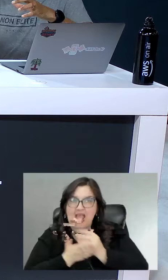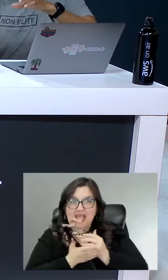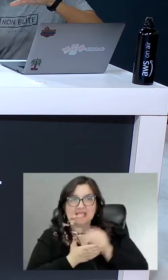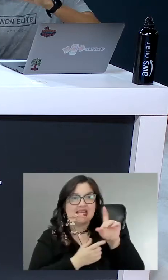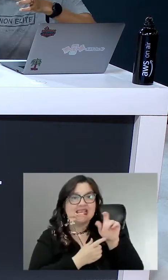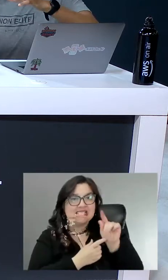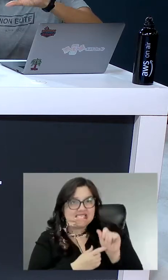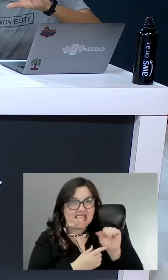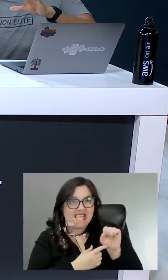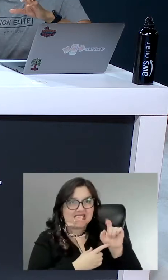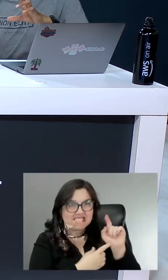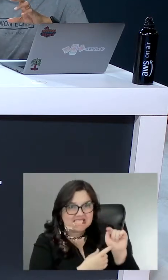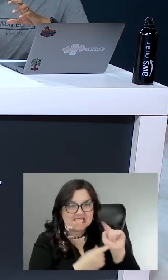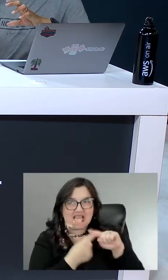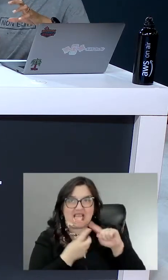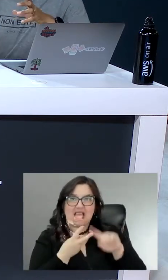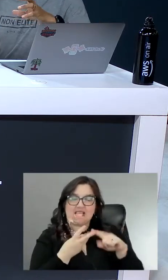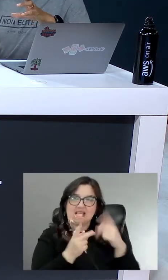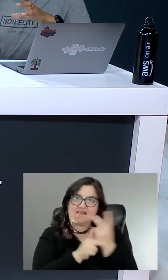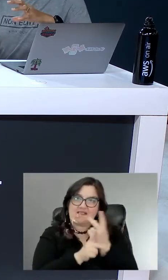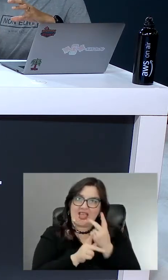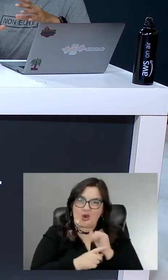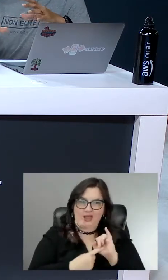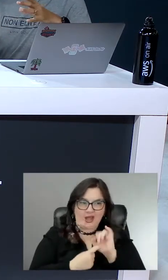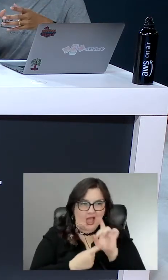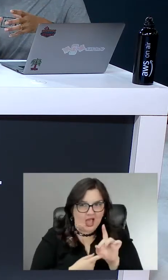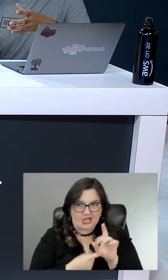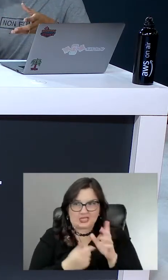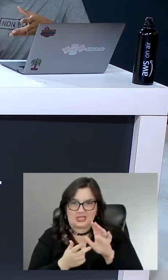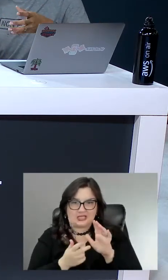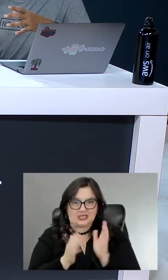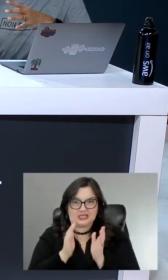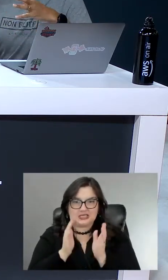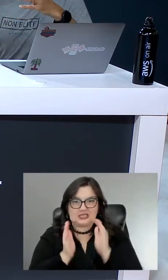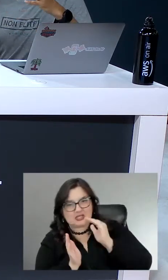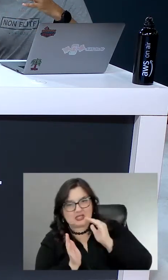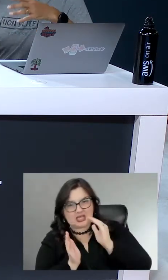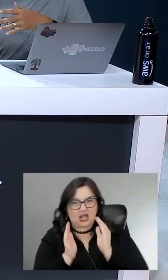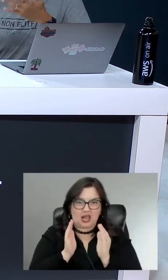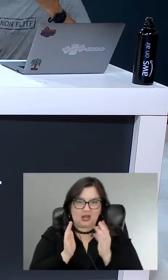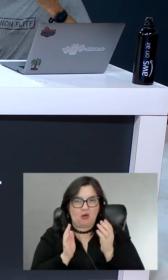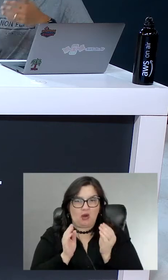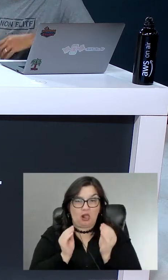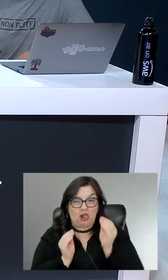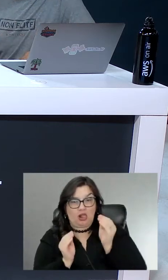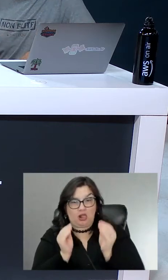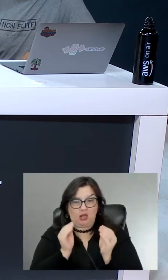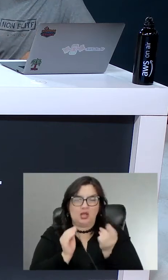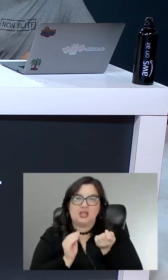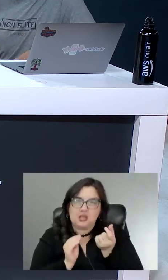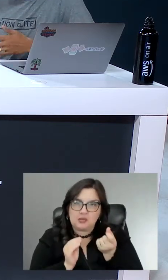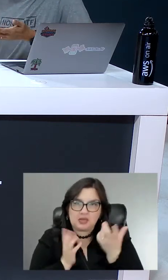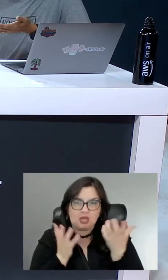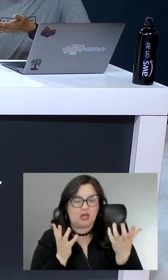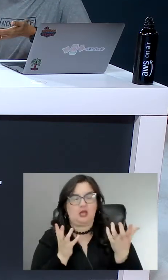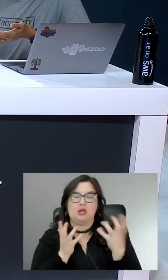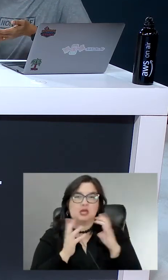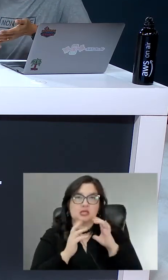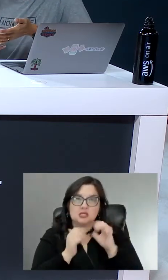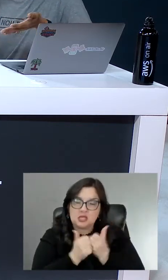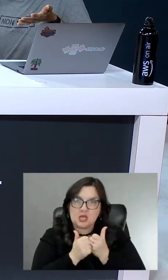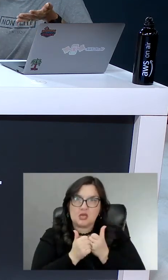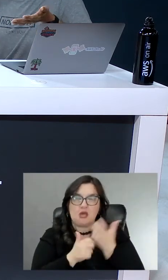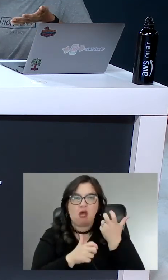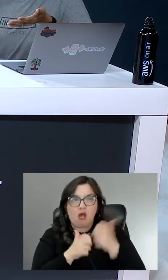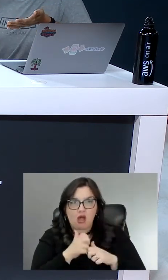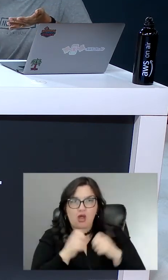what if the ID is tilted and Right. it's skewed, and then it's such a hard, complex model, or